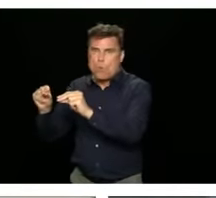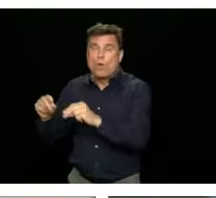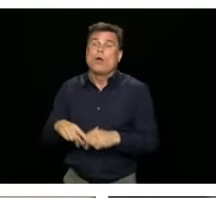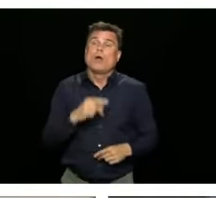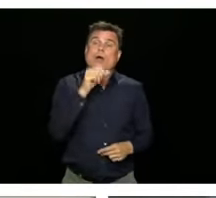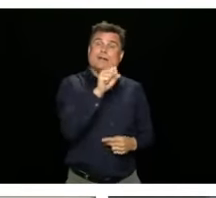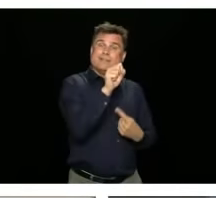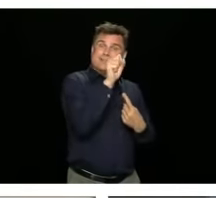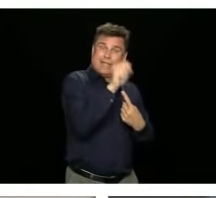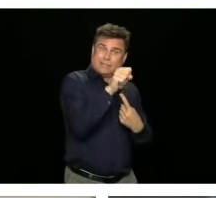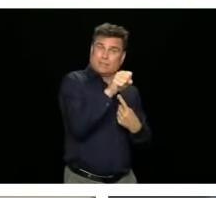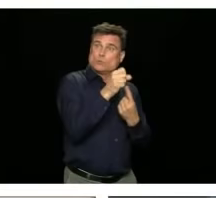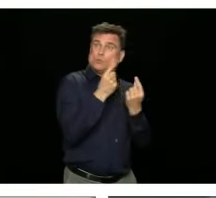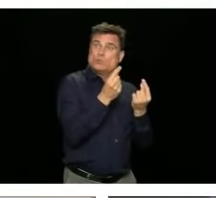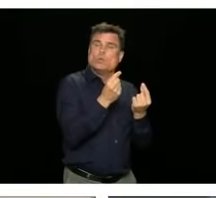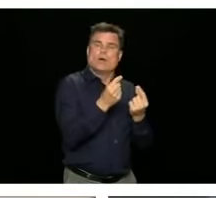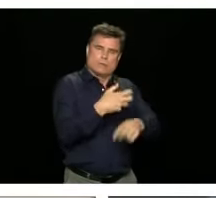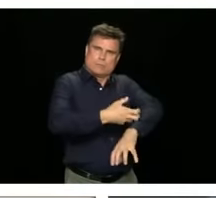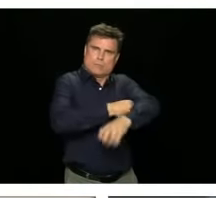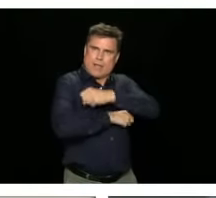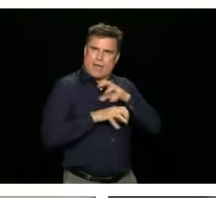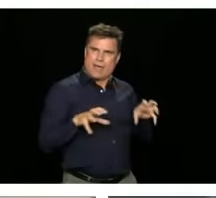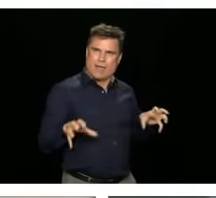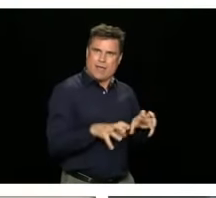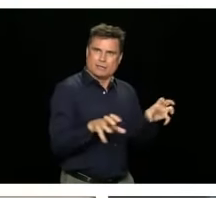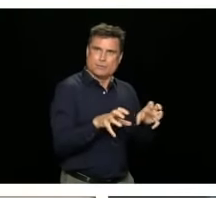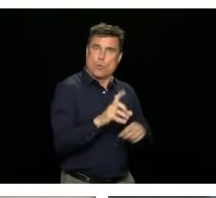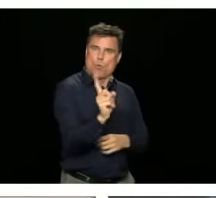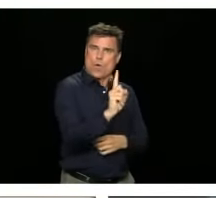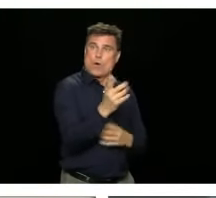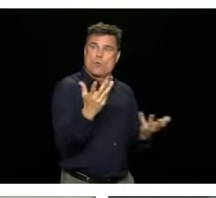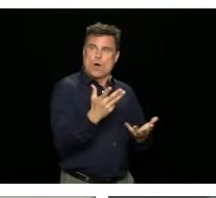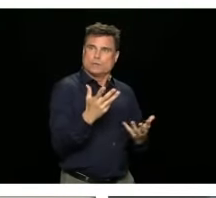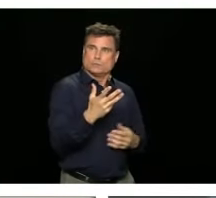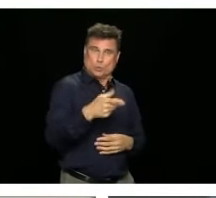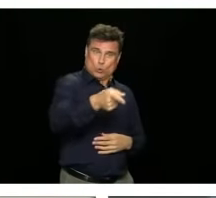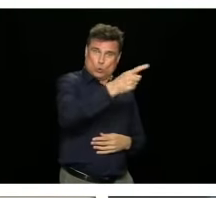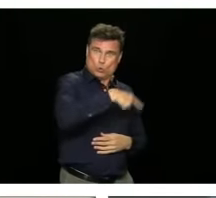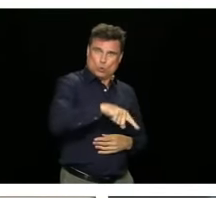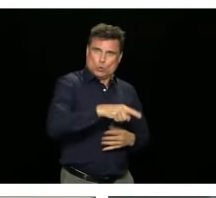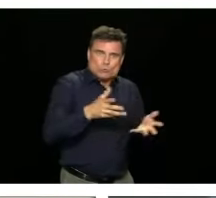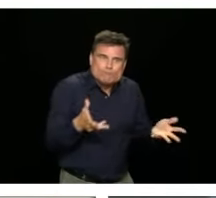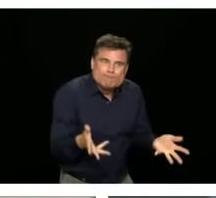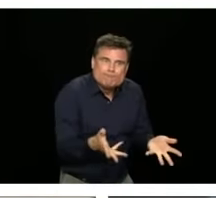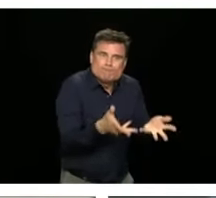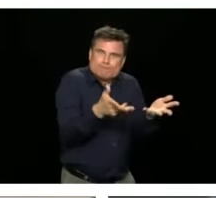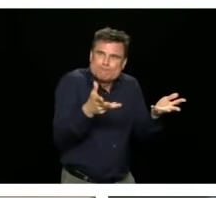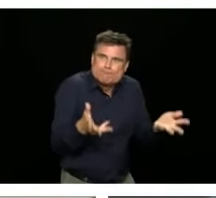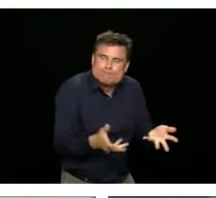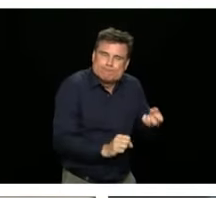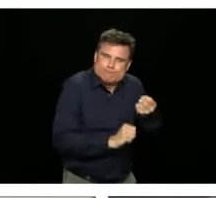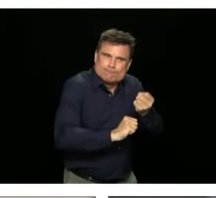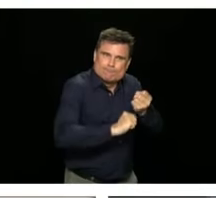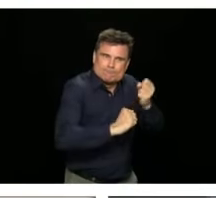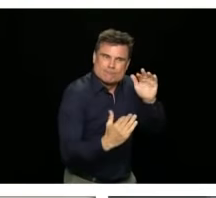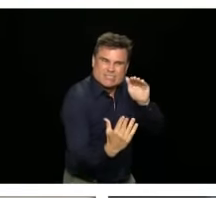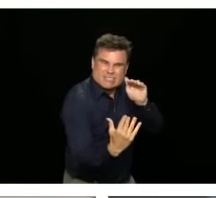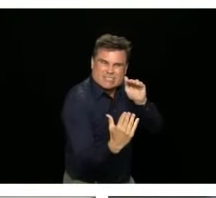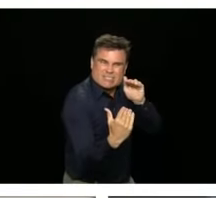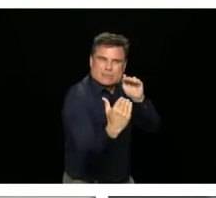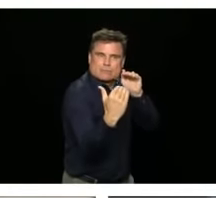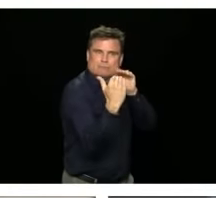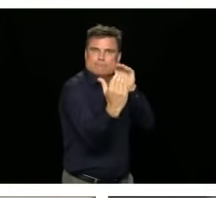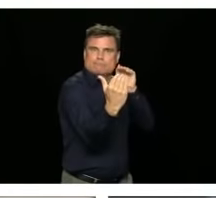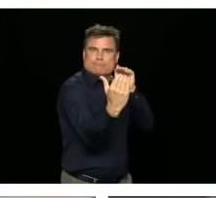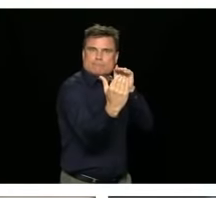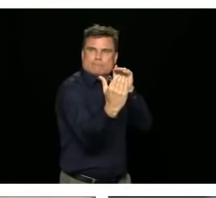to the well-being of racialized people and the equilibrium or the closing of the gaps in the key social indicators. So that